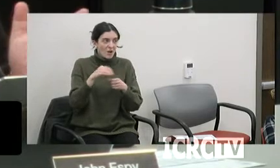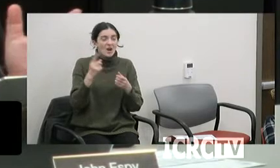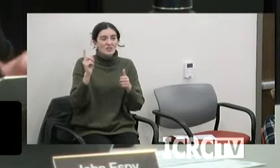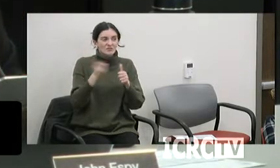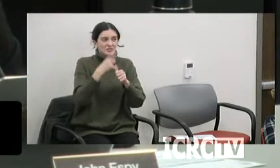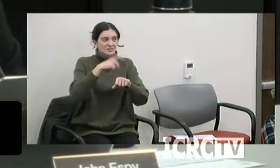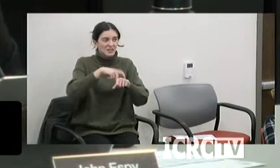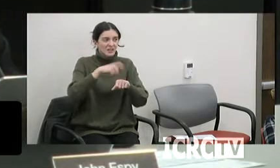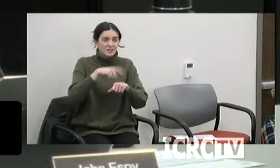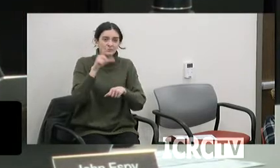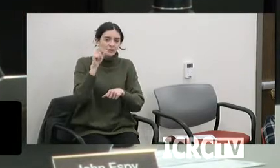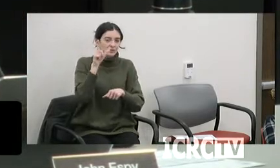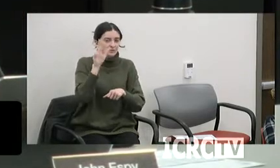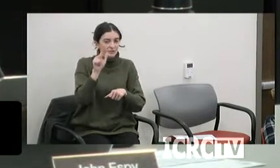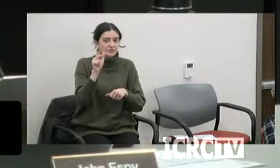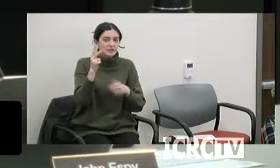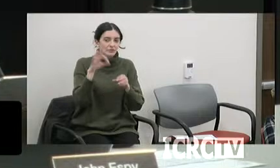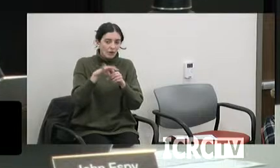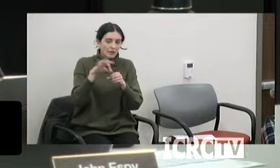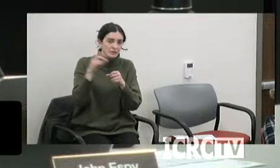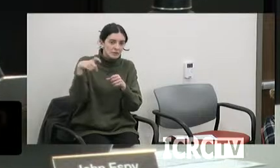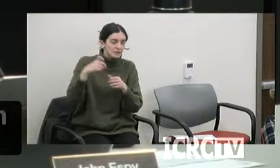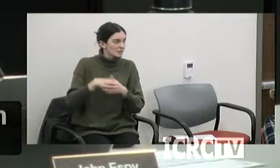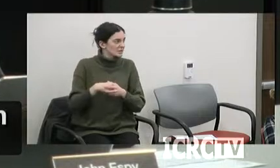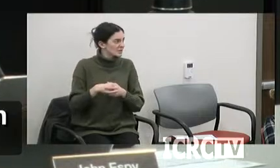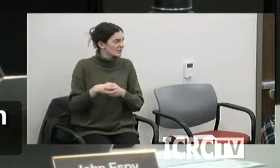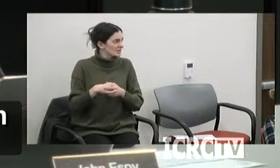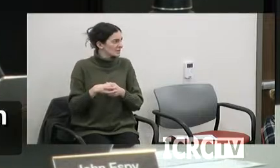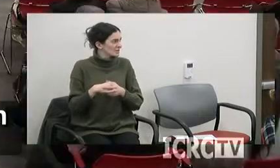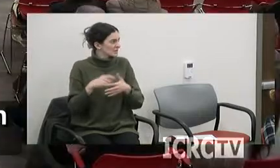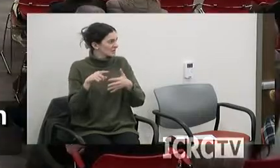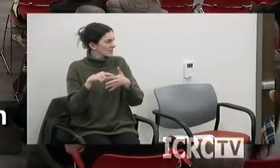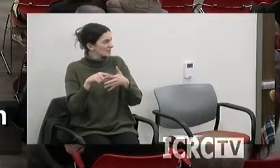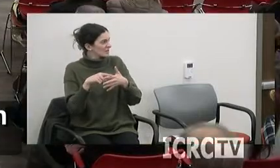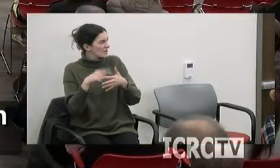really just a formality, What, John, why didn't we see it earlier?